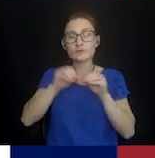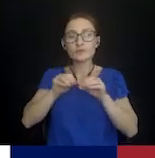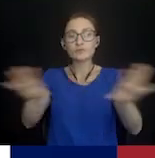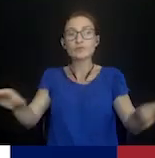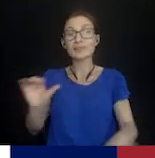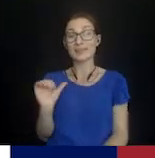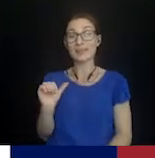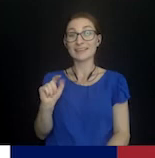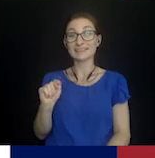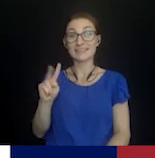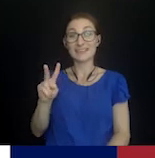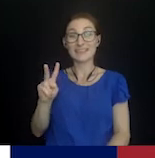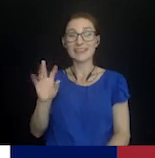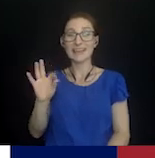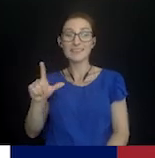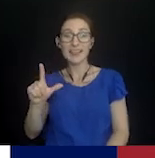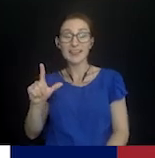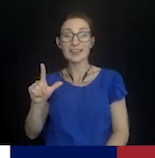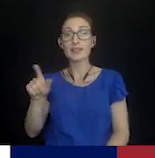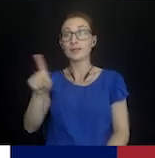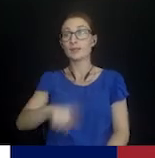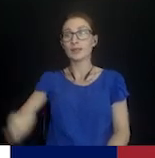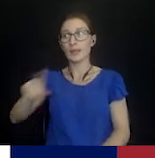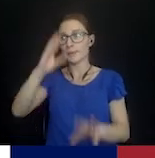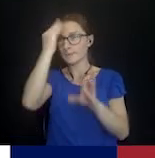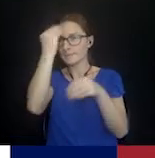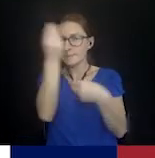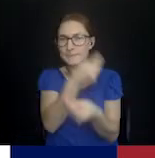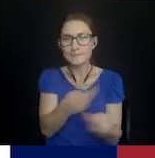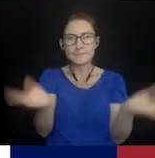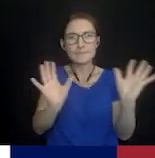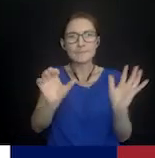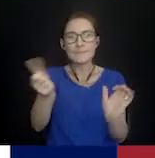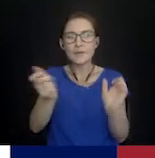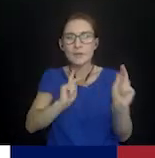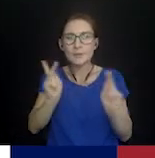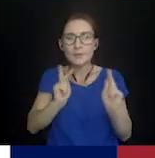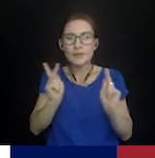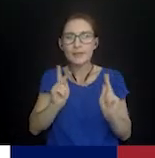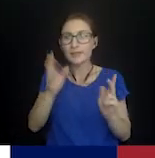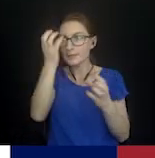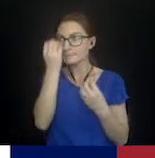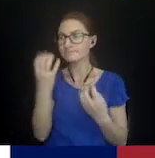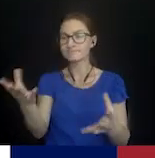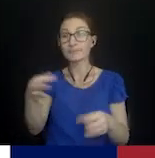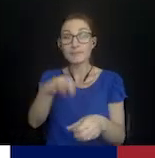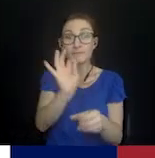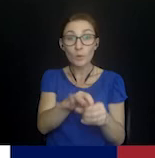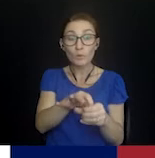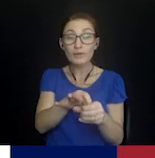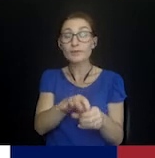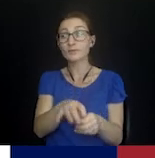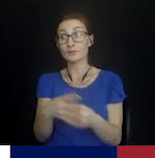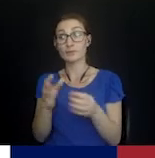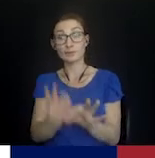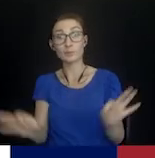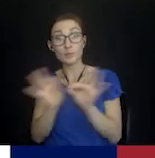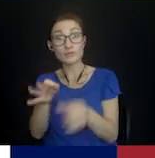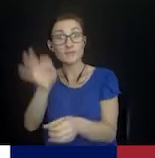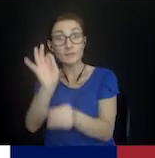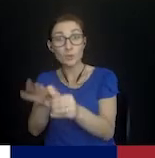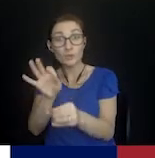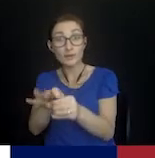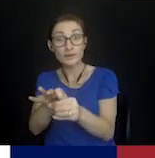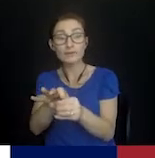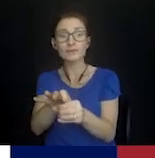ATVFL spread information to other people, to let people know about voting and about the importance of voting and